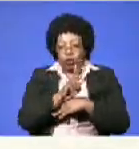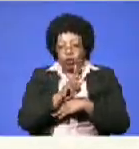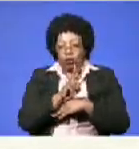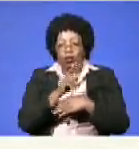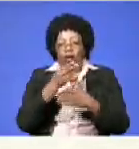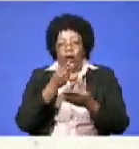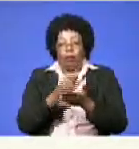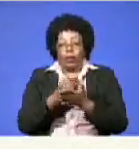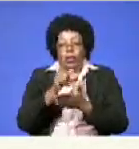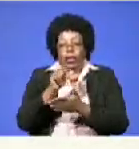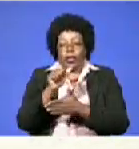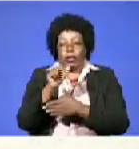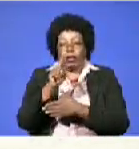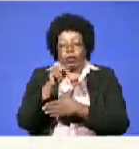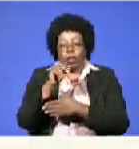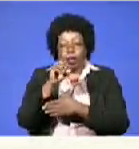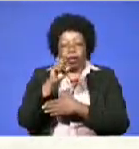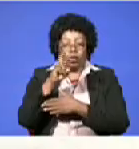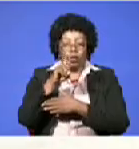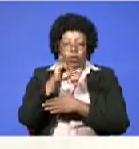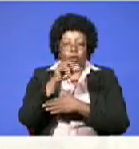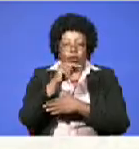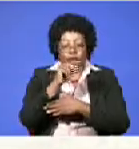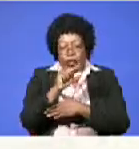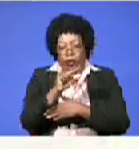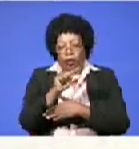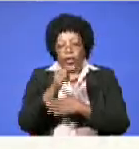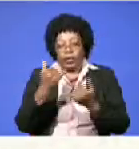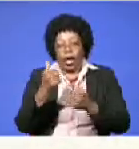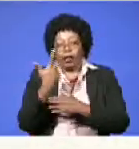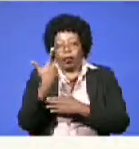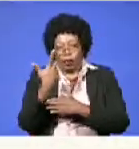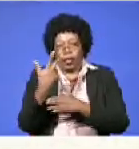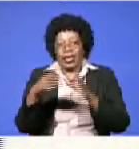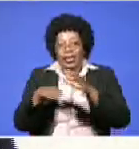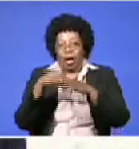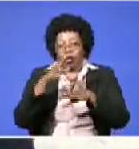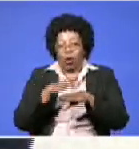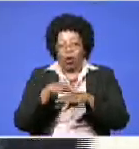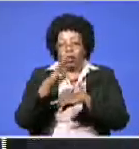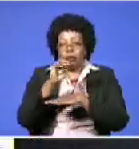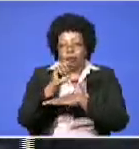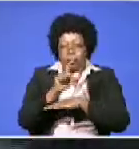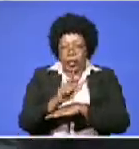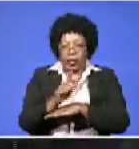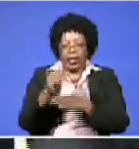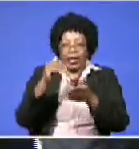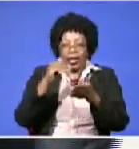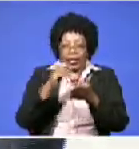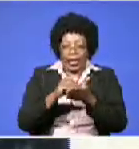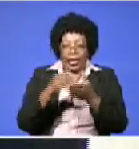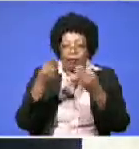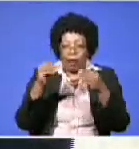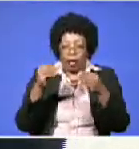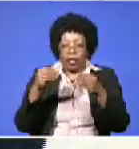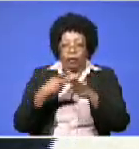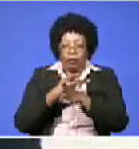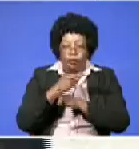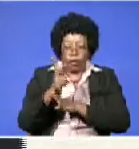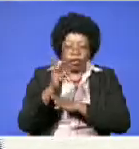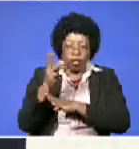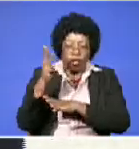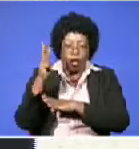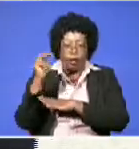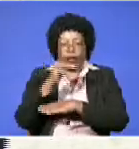ring. Today, three of them are out on bail. Appearing before the magistrate's court once again, marketing professional Damalis